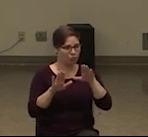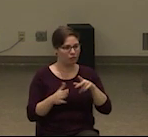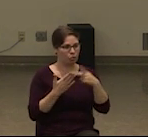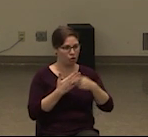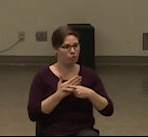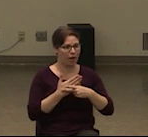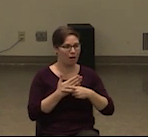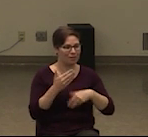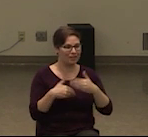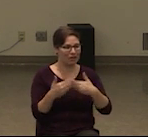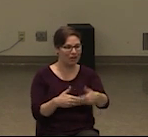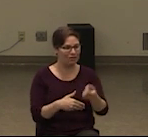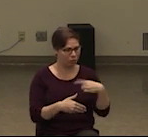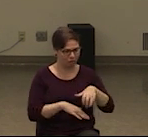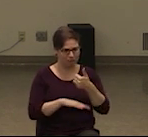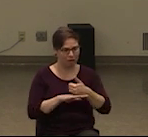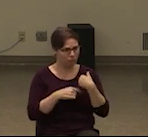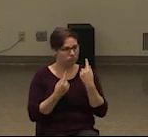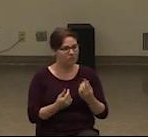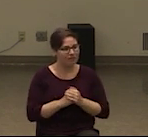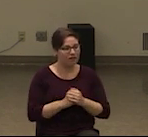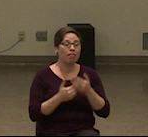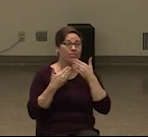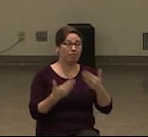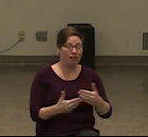that you all have put together for this week. So thank you.